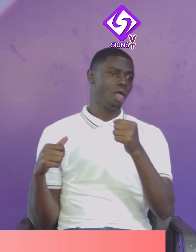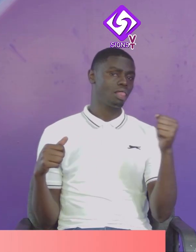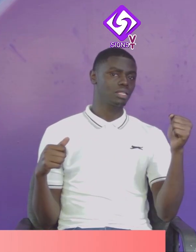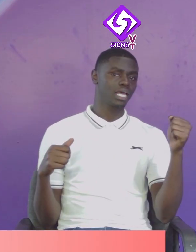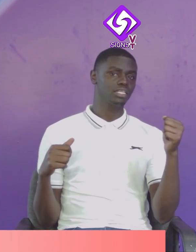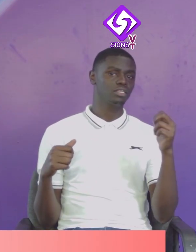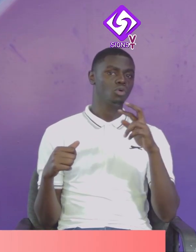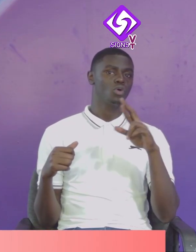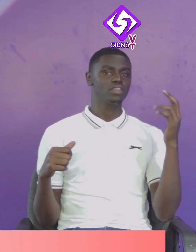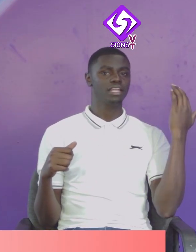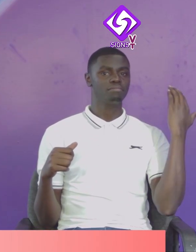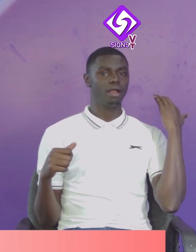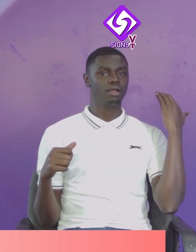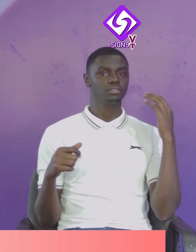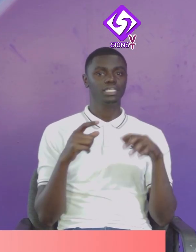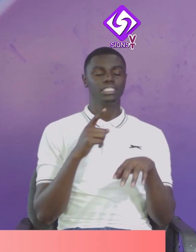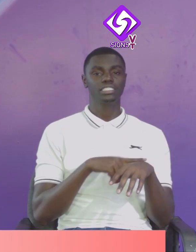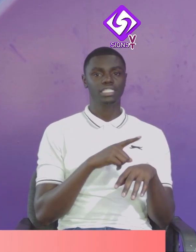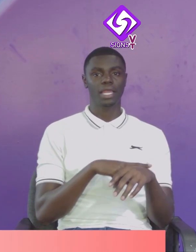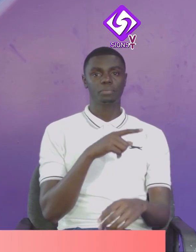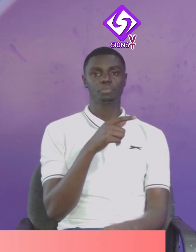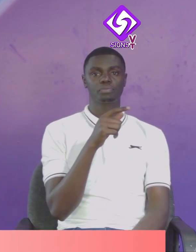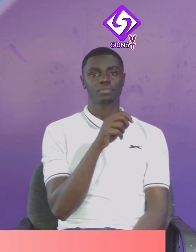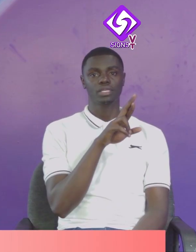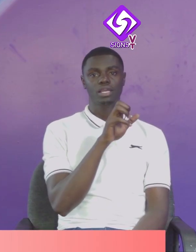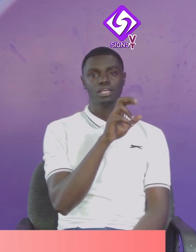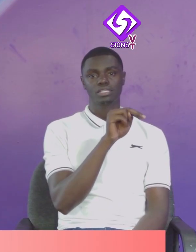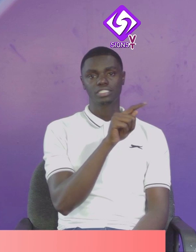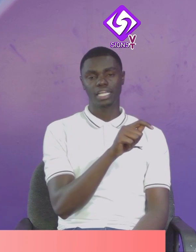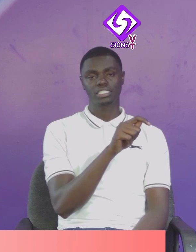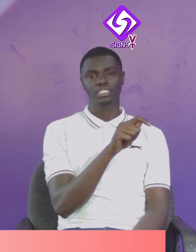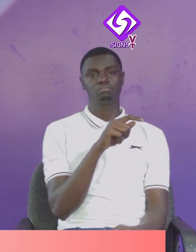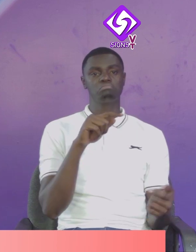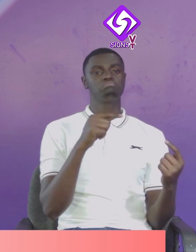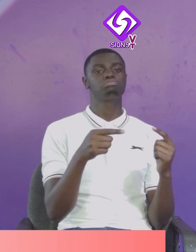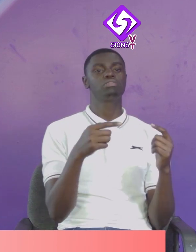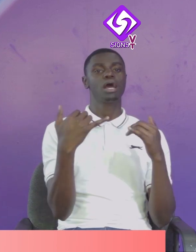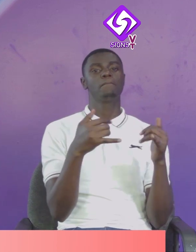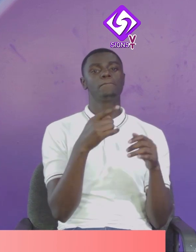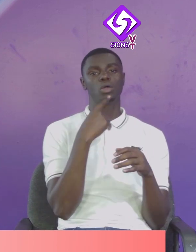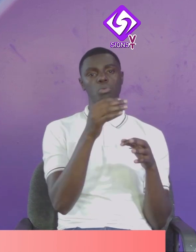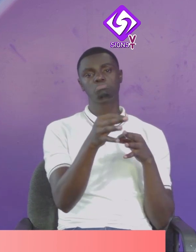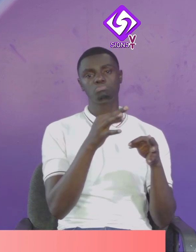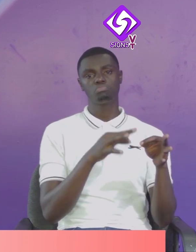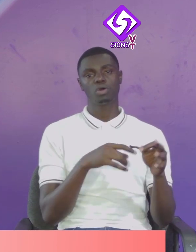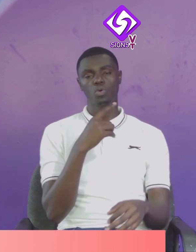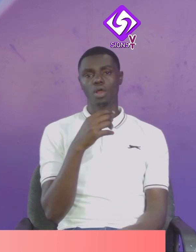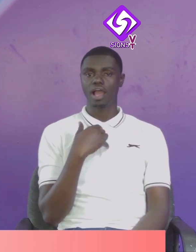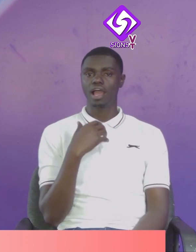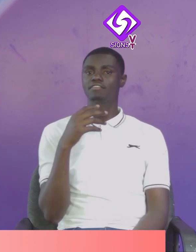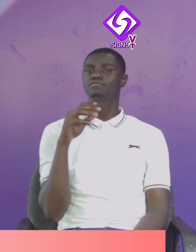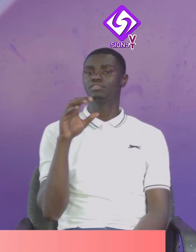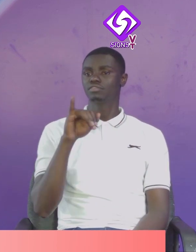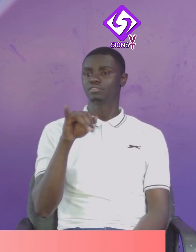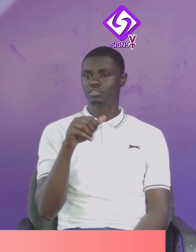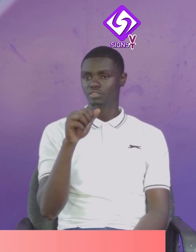right back, when Trent Alexander-Arnold is injured, right, who are you going to play there? Yes. We have the likes of Reece James. Yes. They have to play there. The